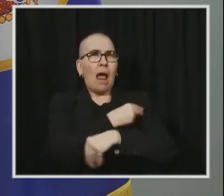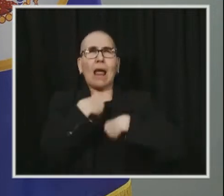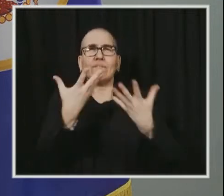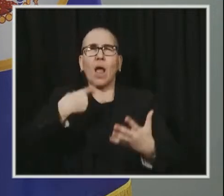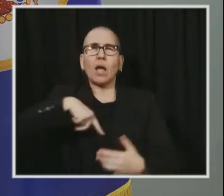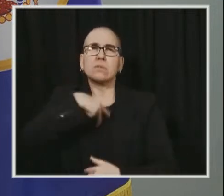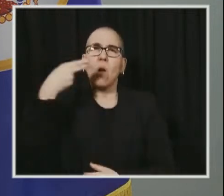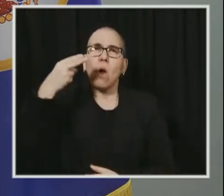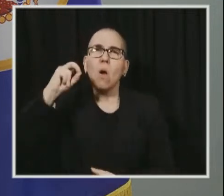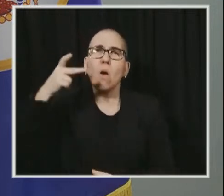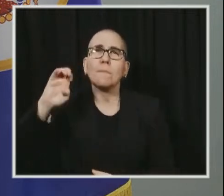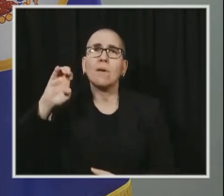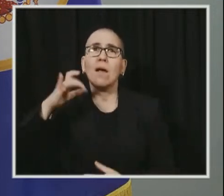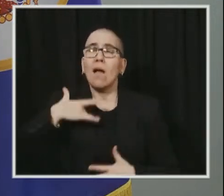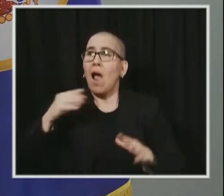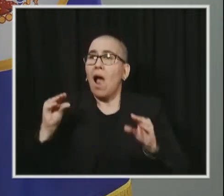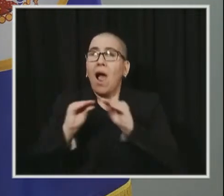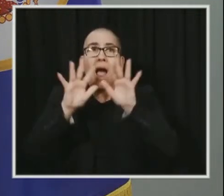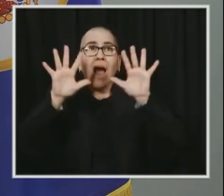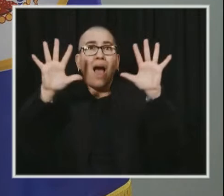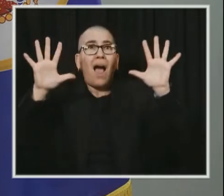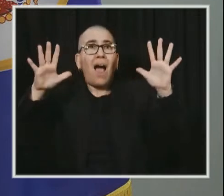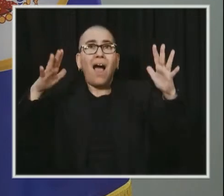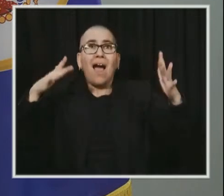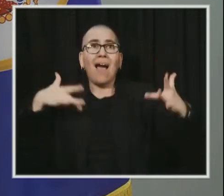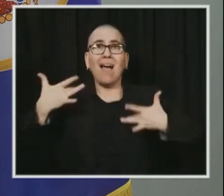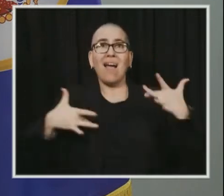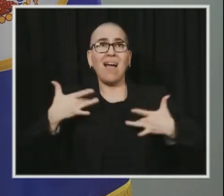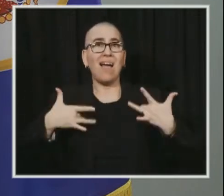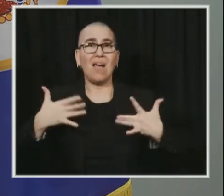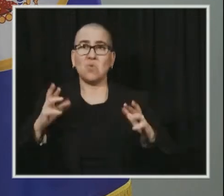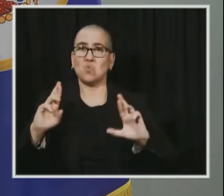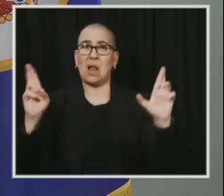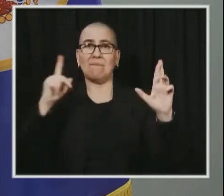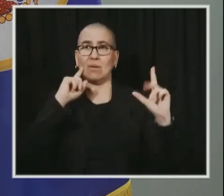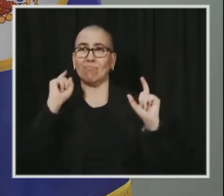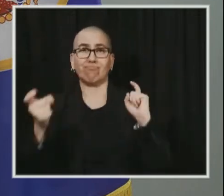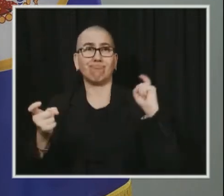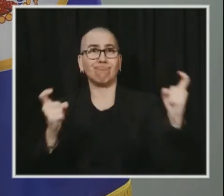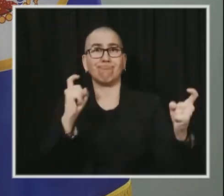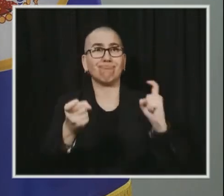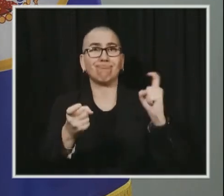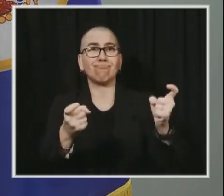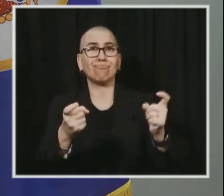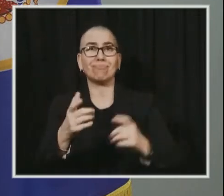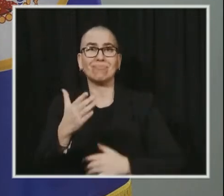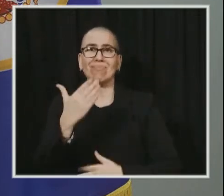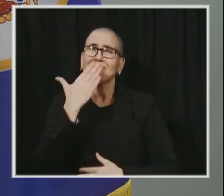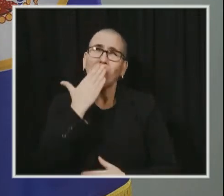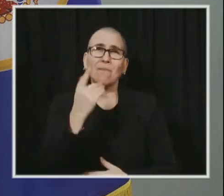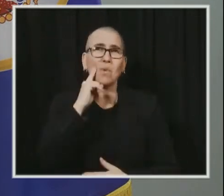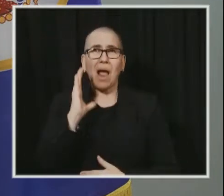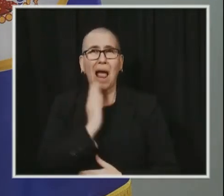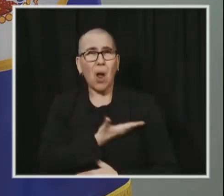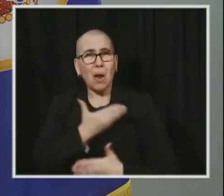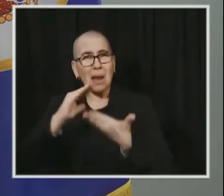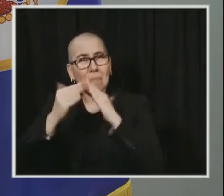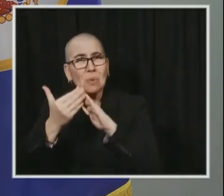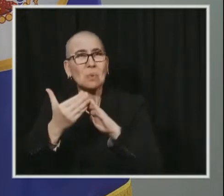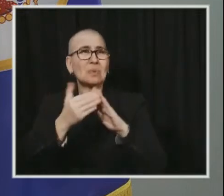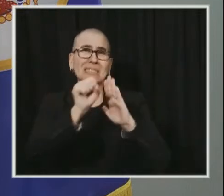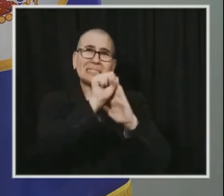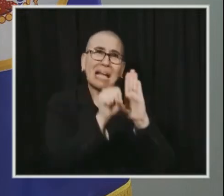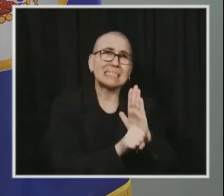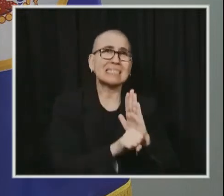so many are interested and ready to receive the vaccine. That's a good sign for our communities and our state, because we still need to